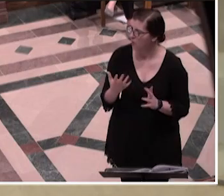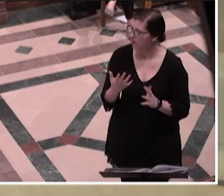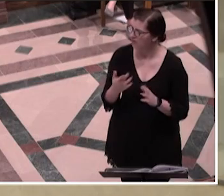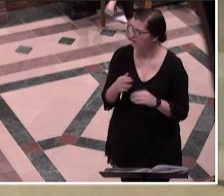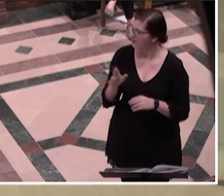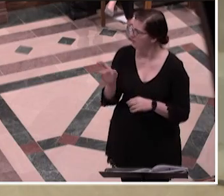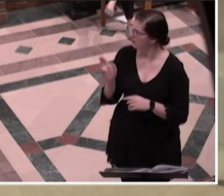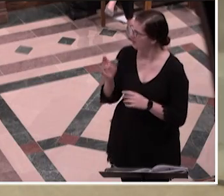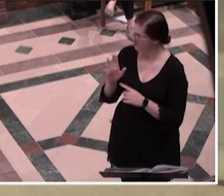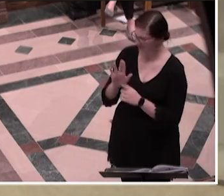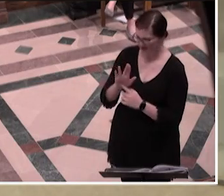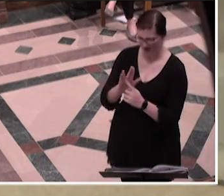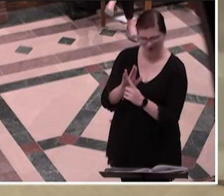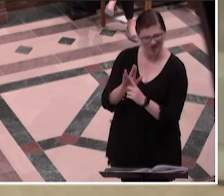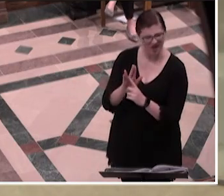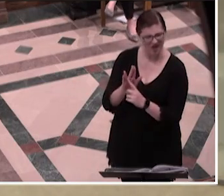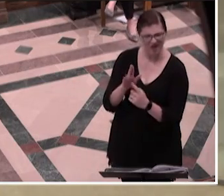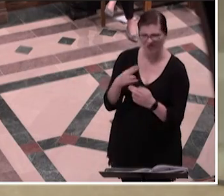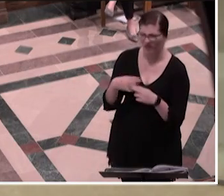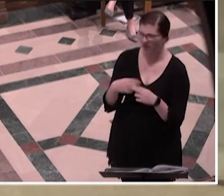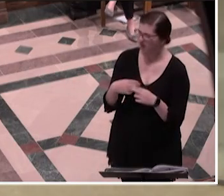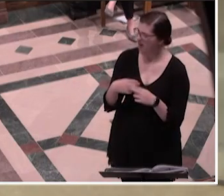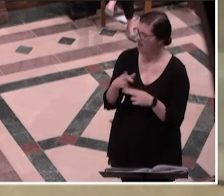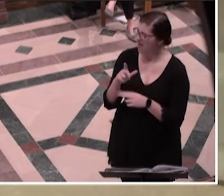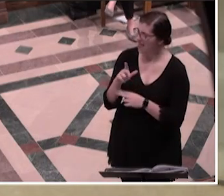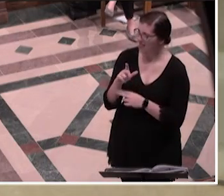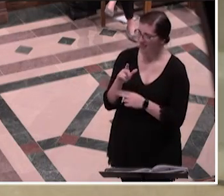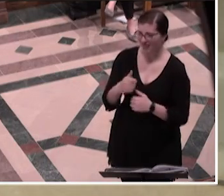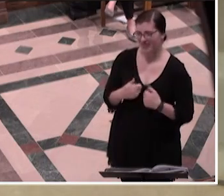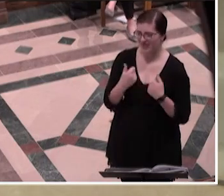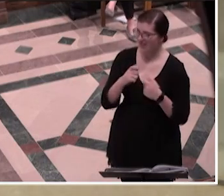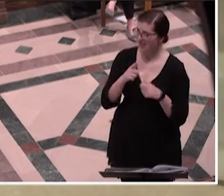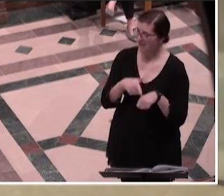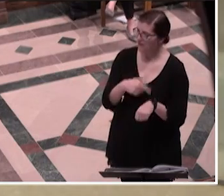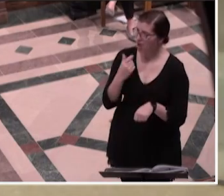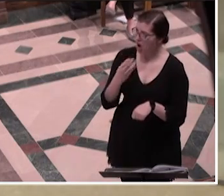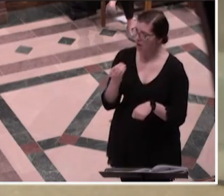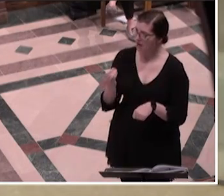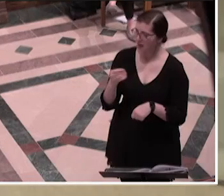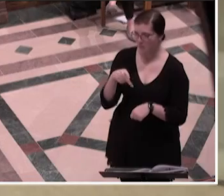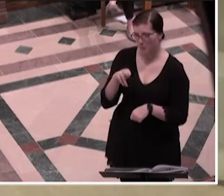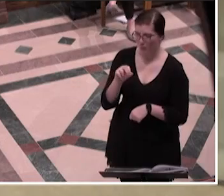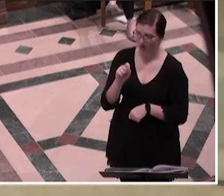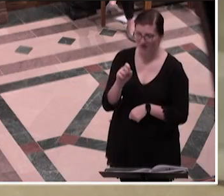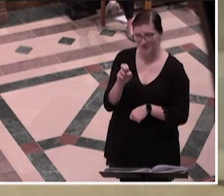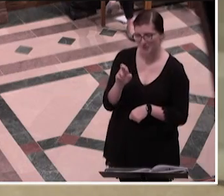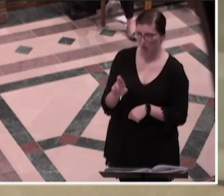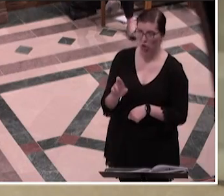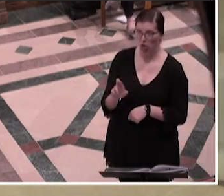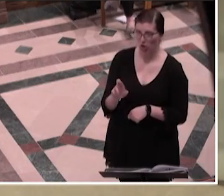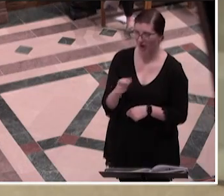what is that thing called? Yeah, live long and prosper. See, I can't even do it. Live long and prosper.